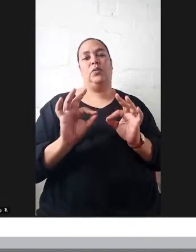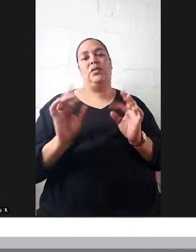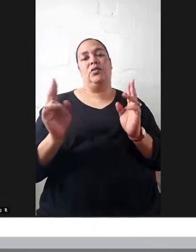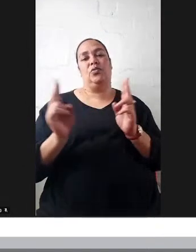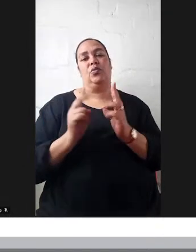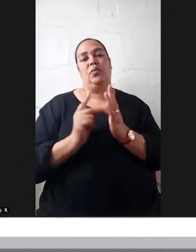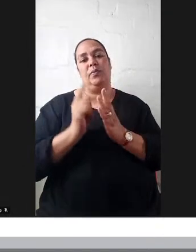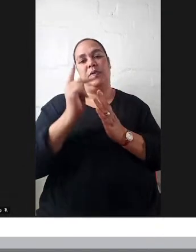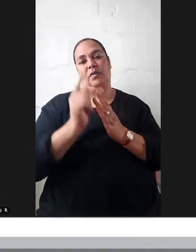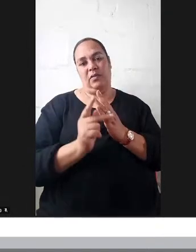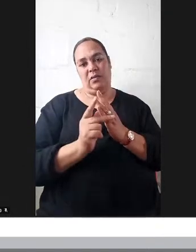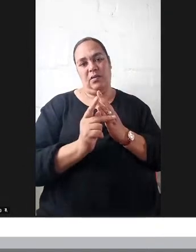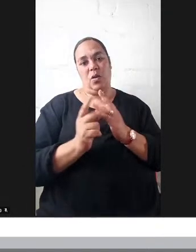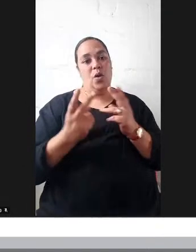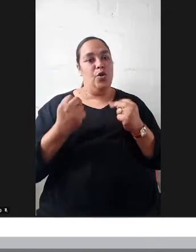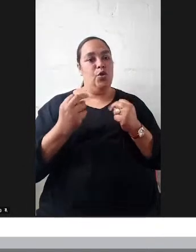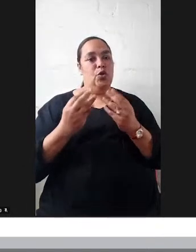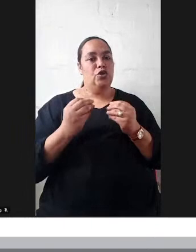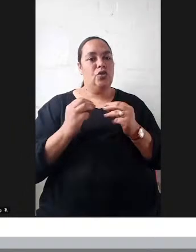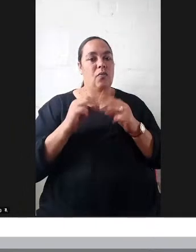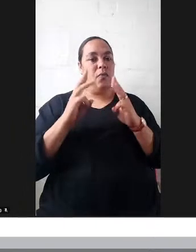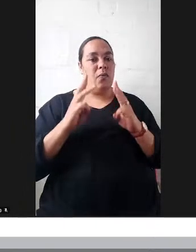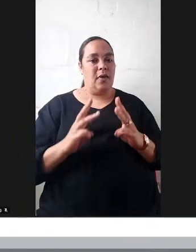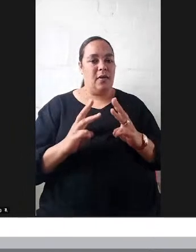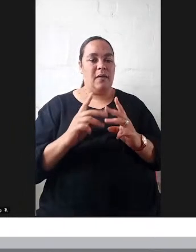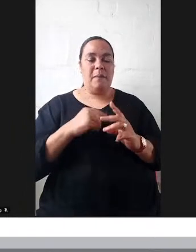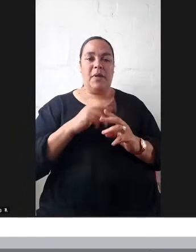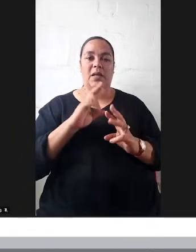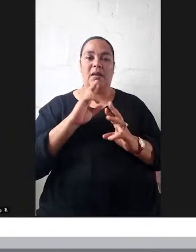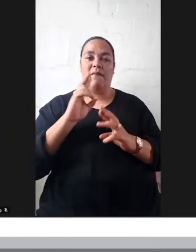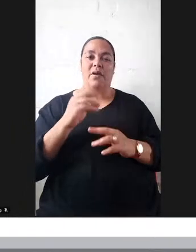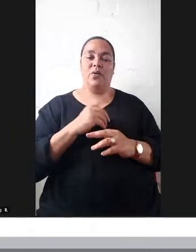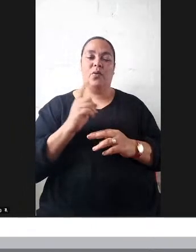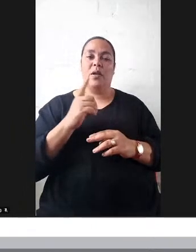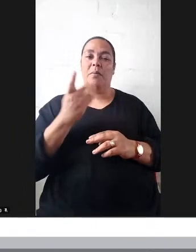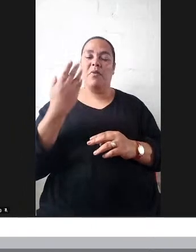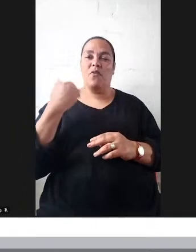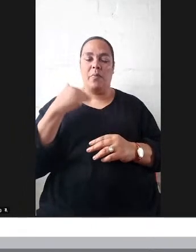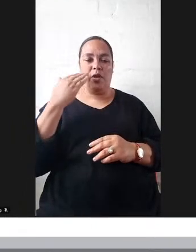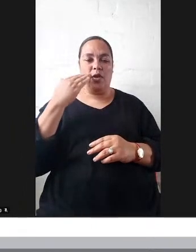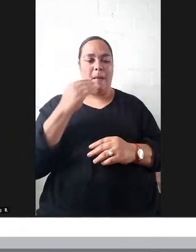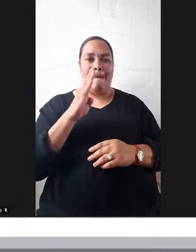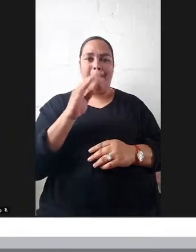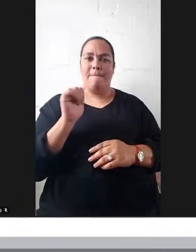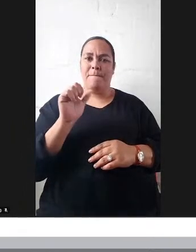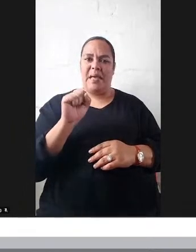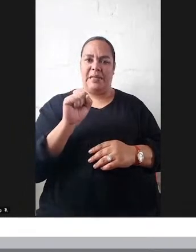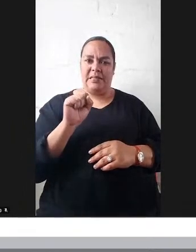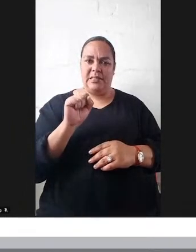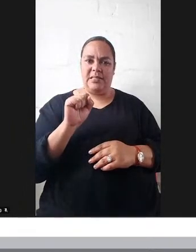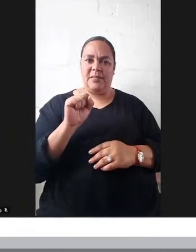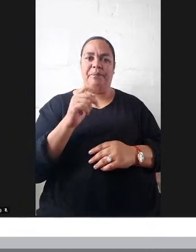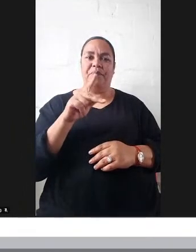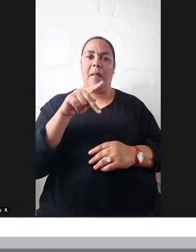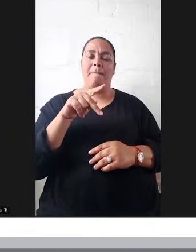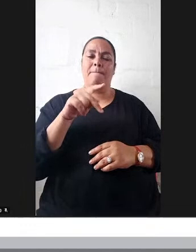the new software, and I'm referring here to, you know, I used to know it as BAS and PERSAL and so on.